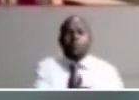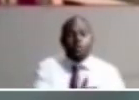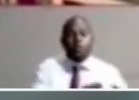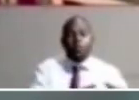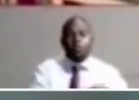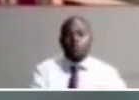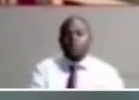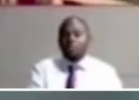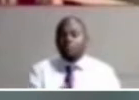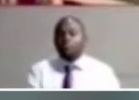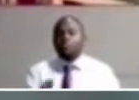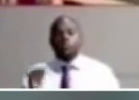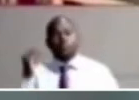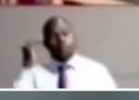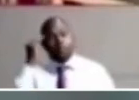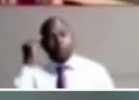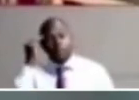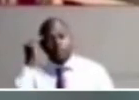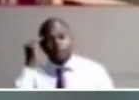Even using the modern,